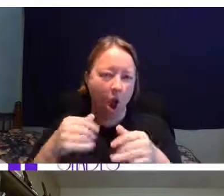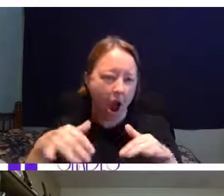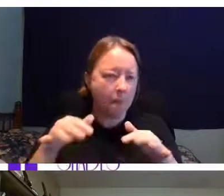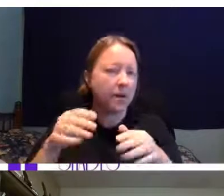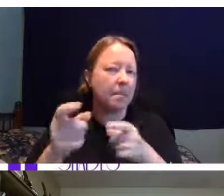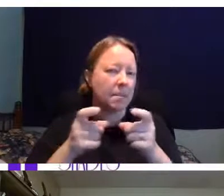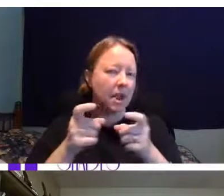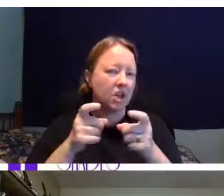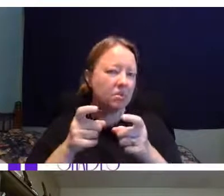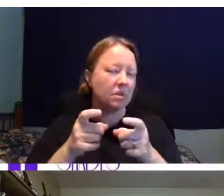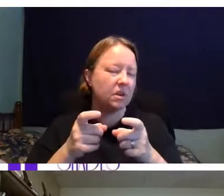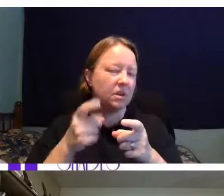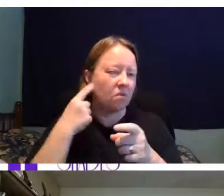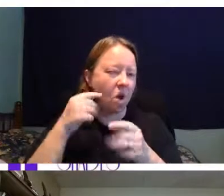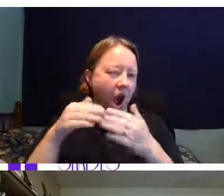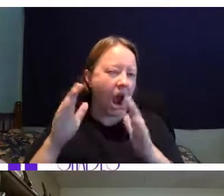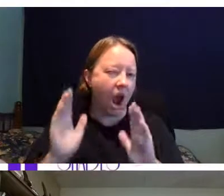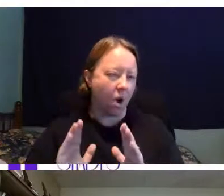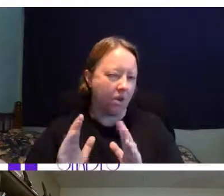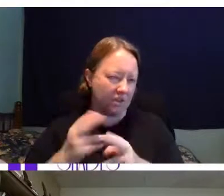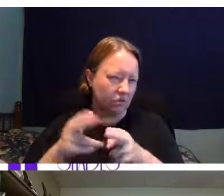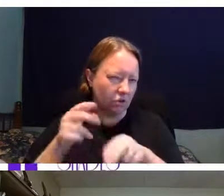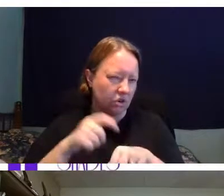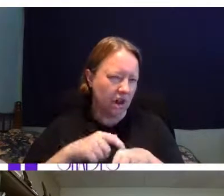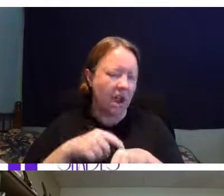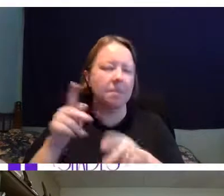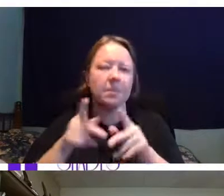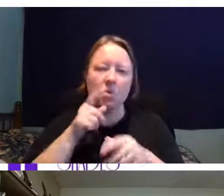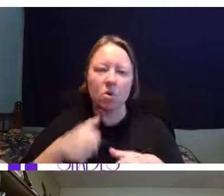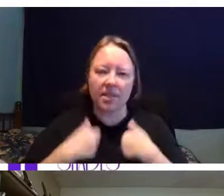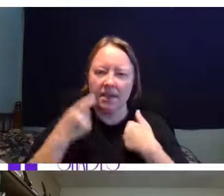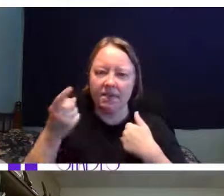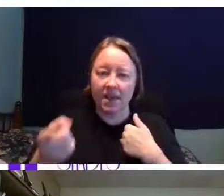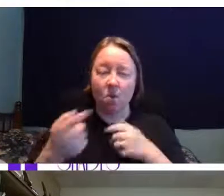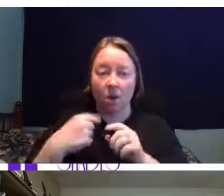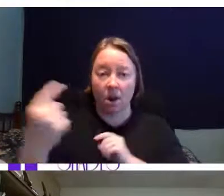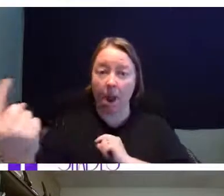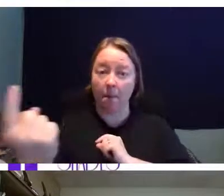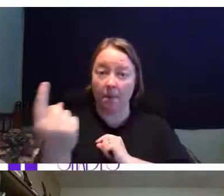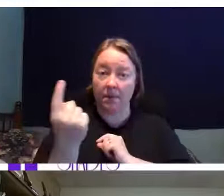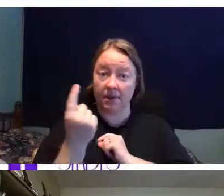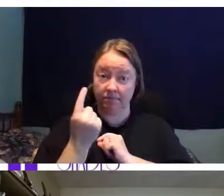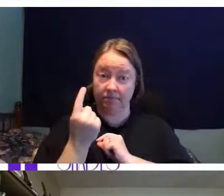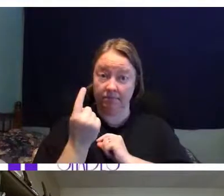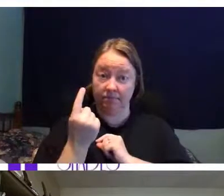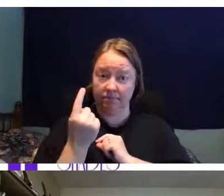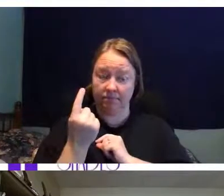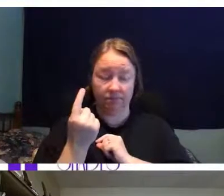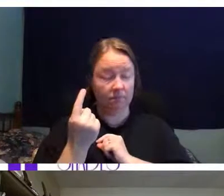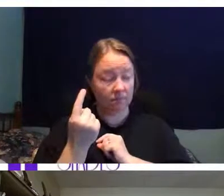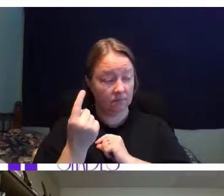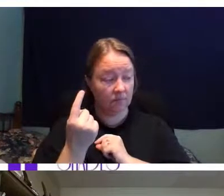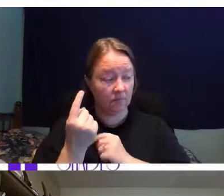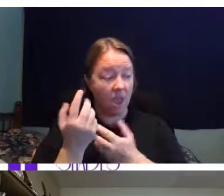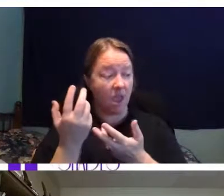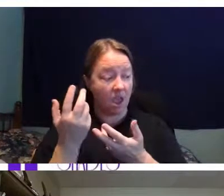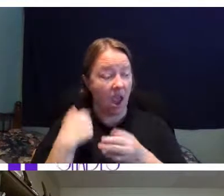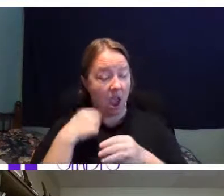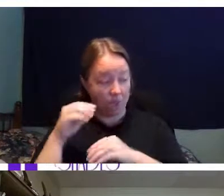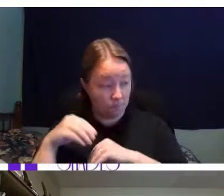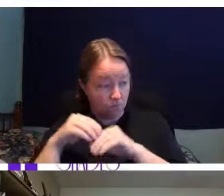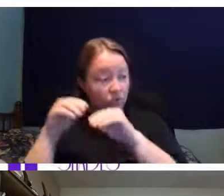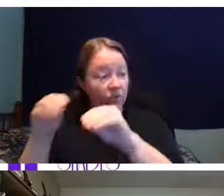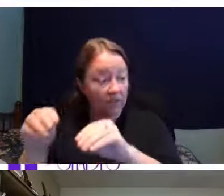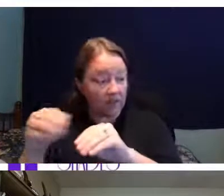for a period of time in which the residents would come to me themselves and say, hey, I just moved in.